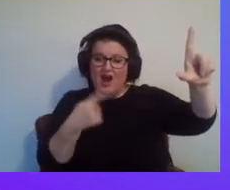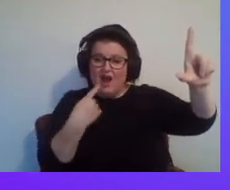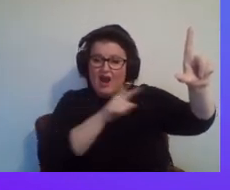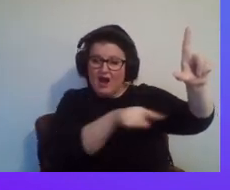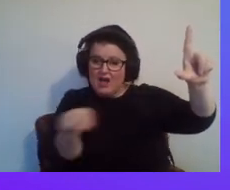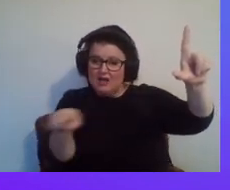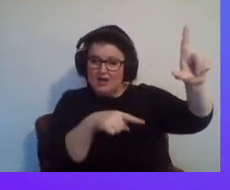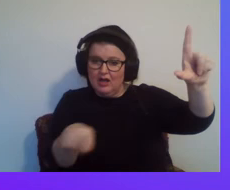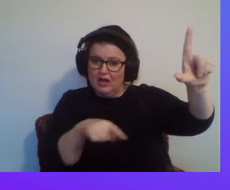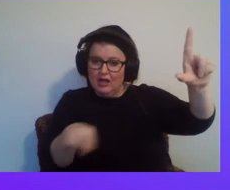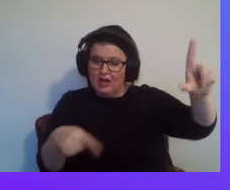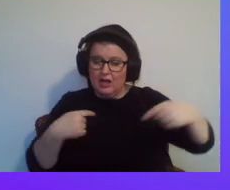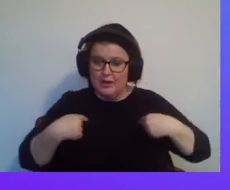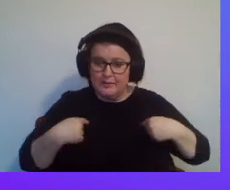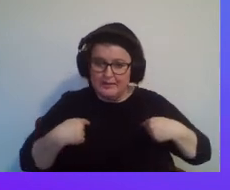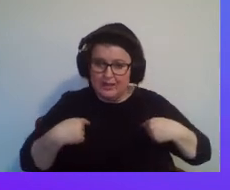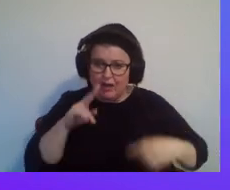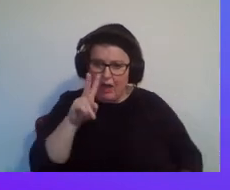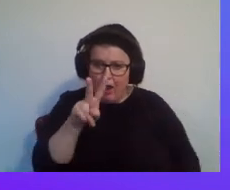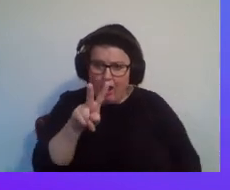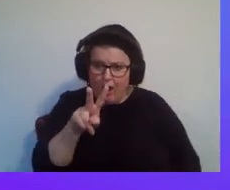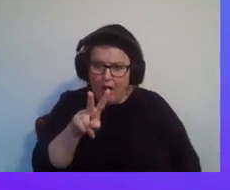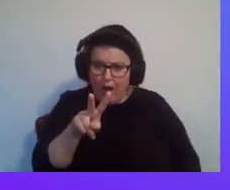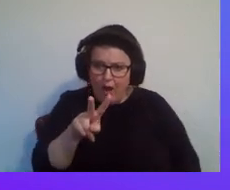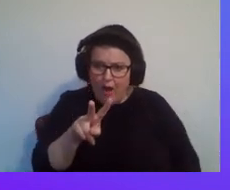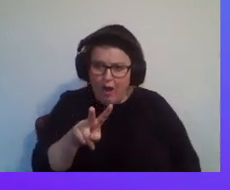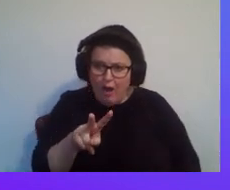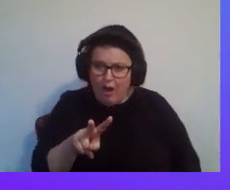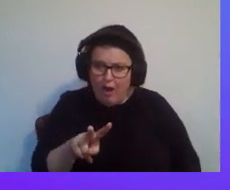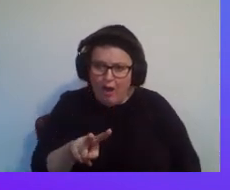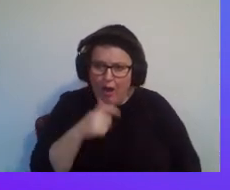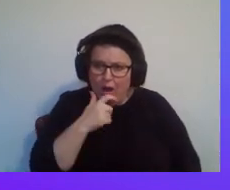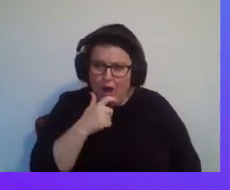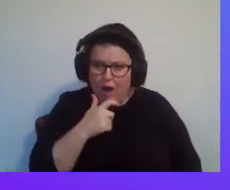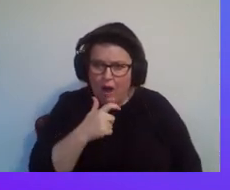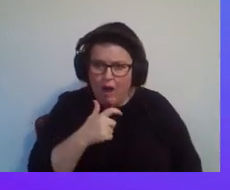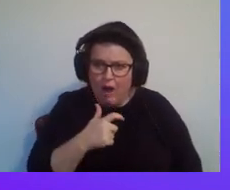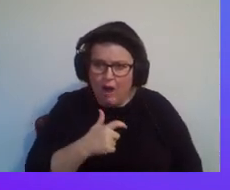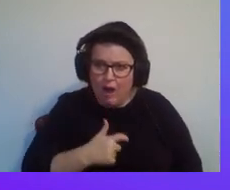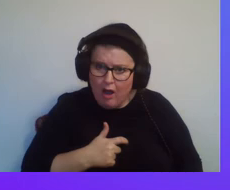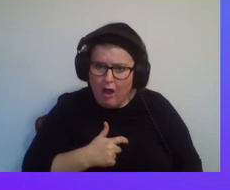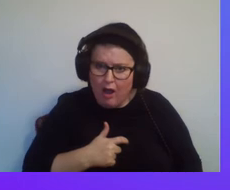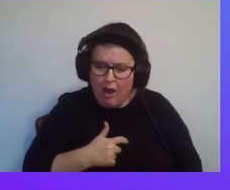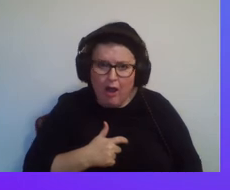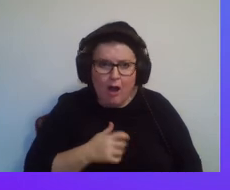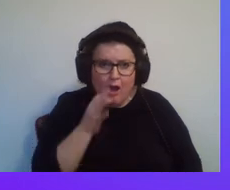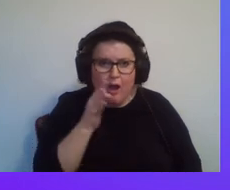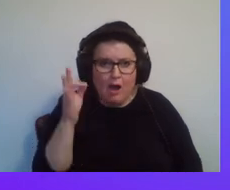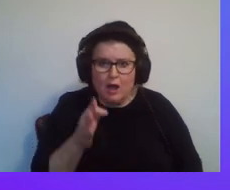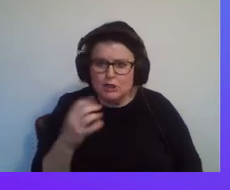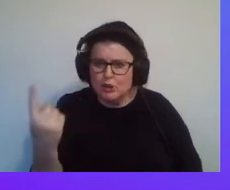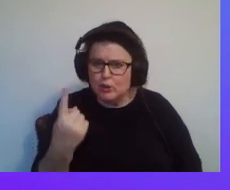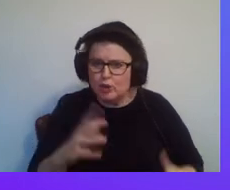My question to the panel is that who is sowing these lies amongst our communities and why? Dr.